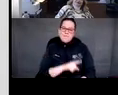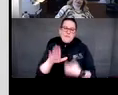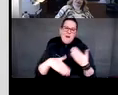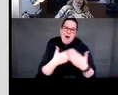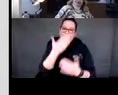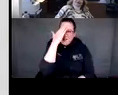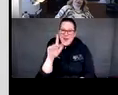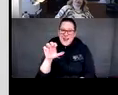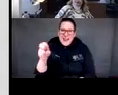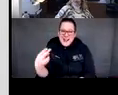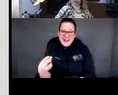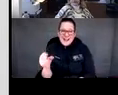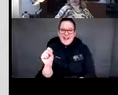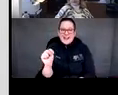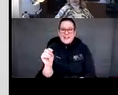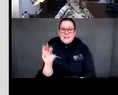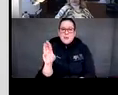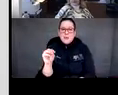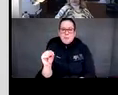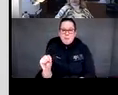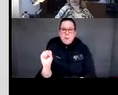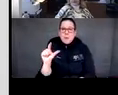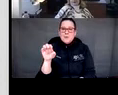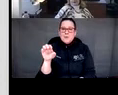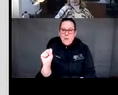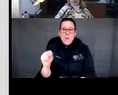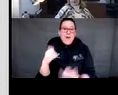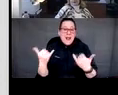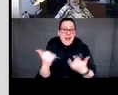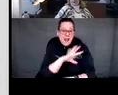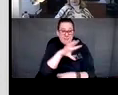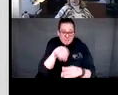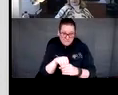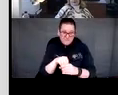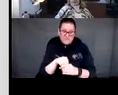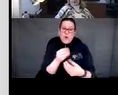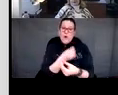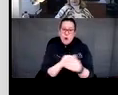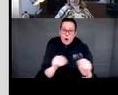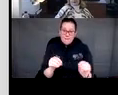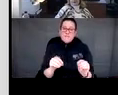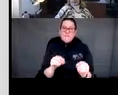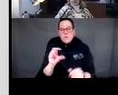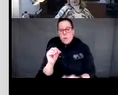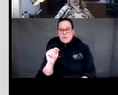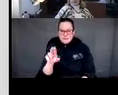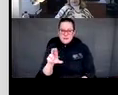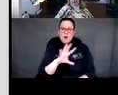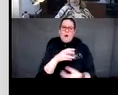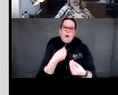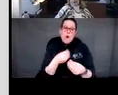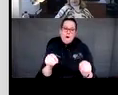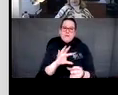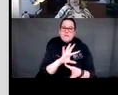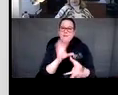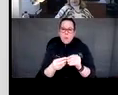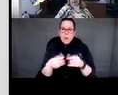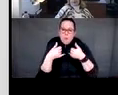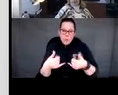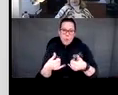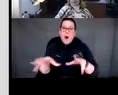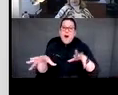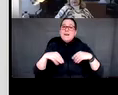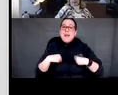Leah Stormo-Souls, and Leah is now part of the Office of Total Rewards and has accepted the position of the project